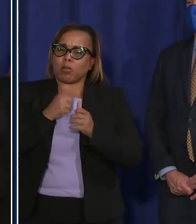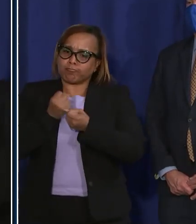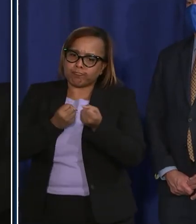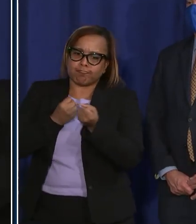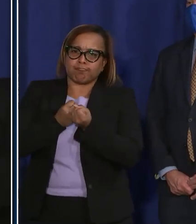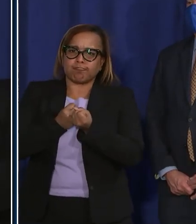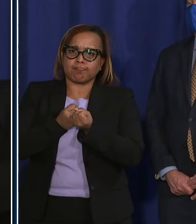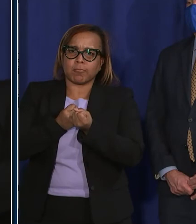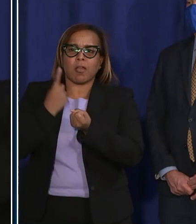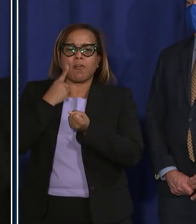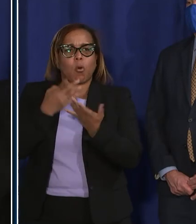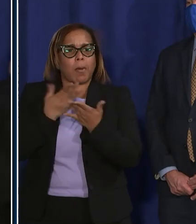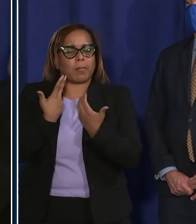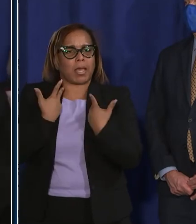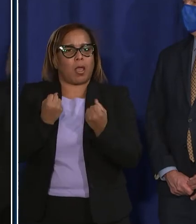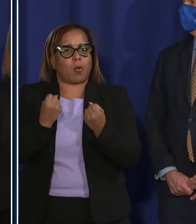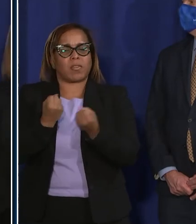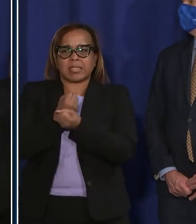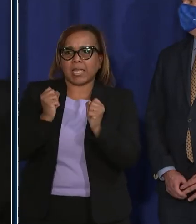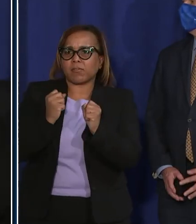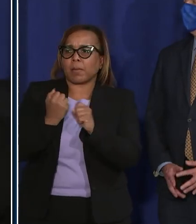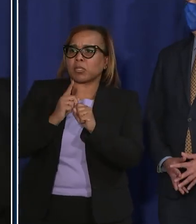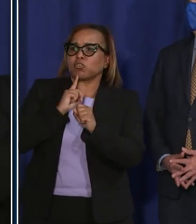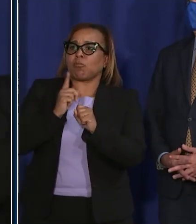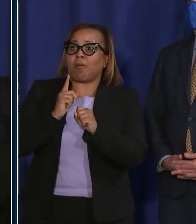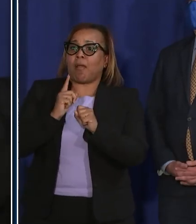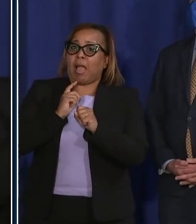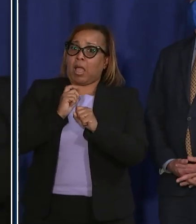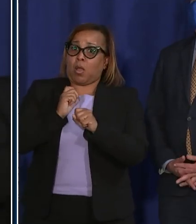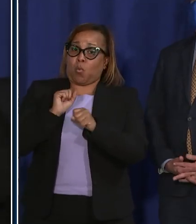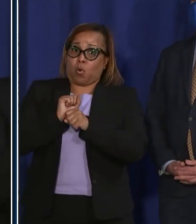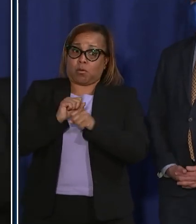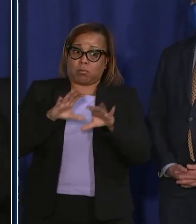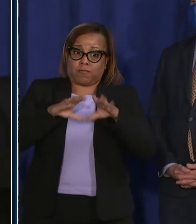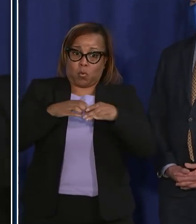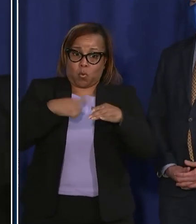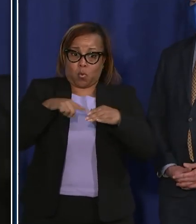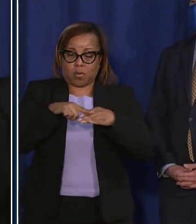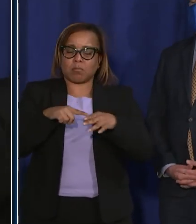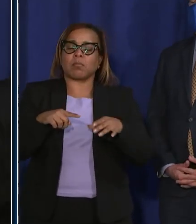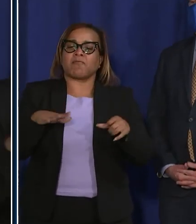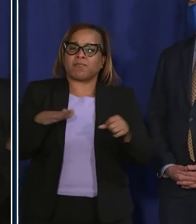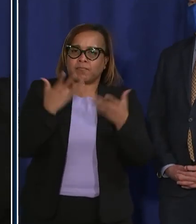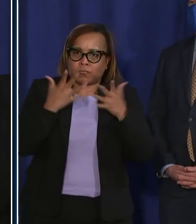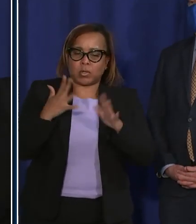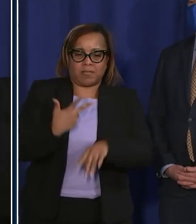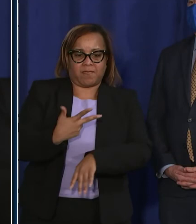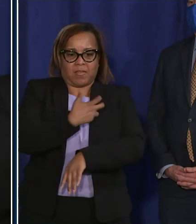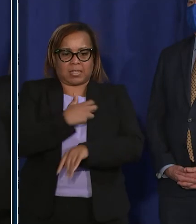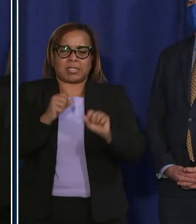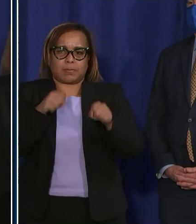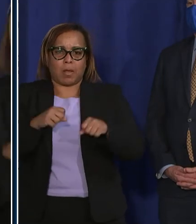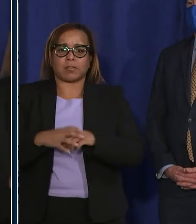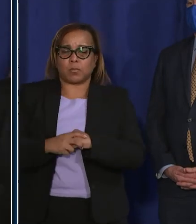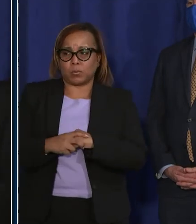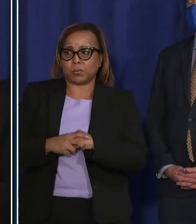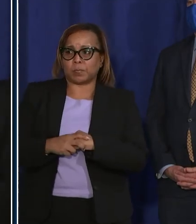public health and public safety, and we're going to make sure that our workforce is as fully vaccinated as we possibly can